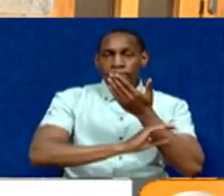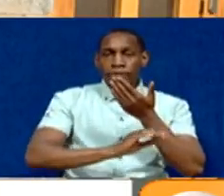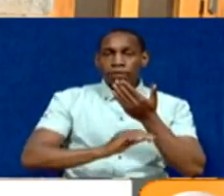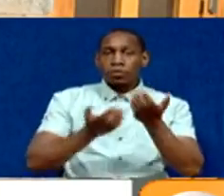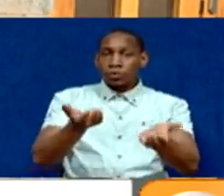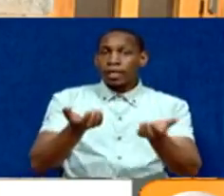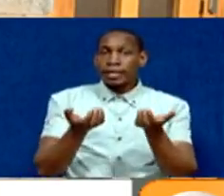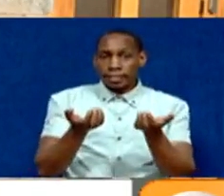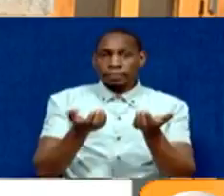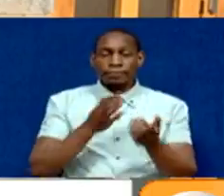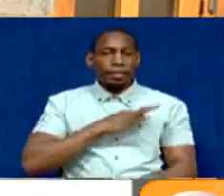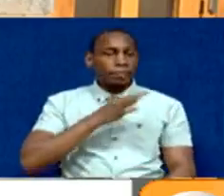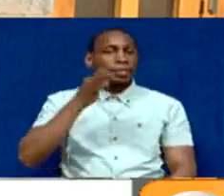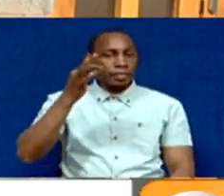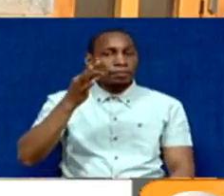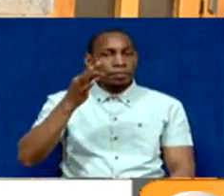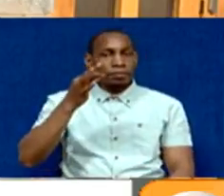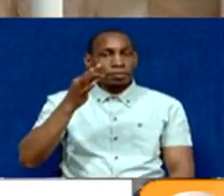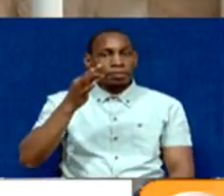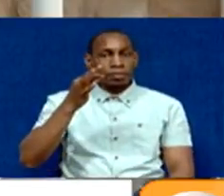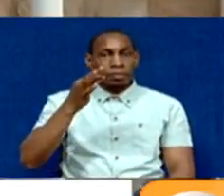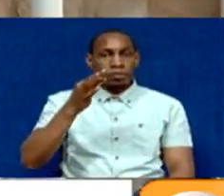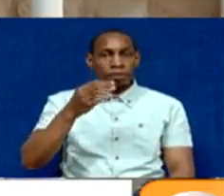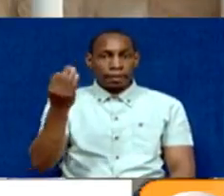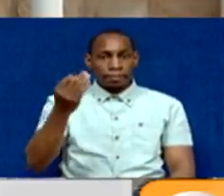would require a lot of spiritual nourishment.